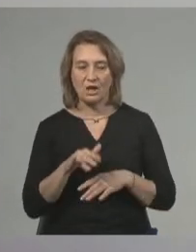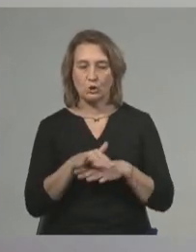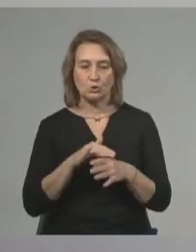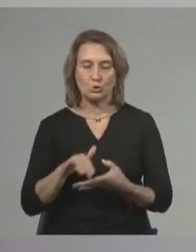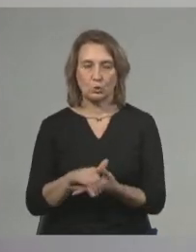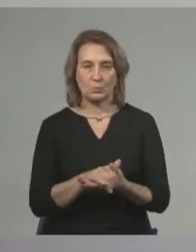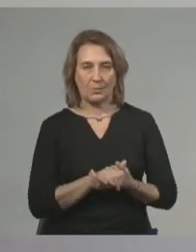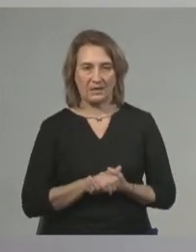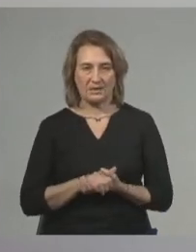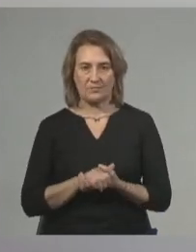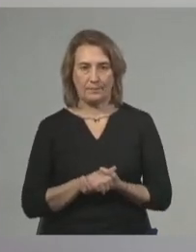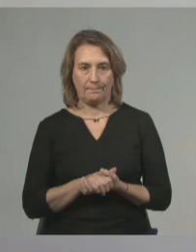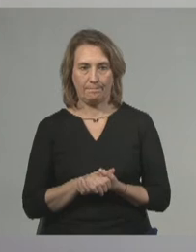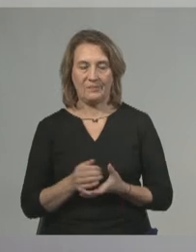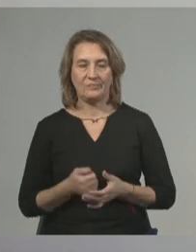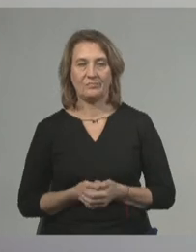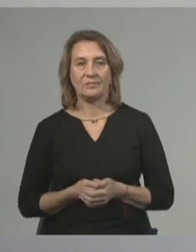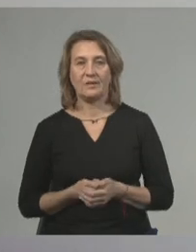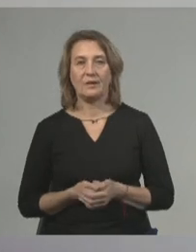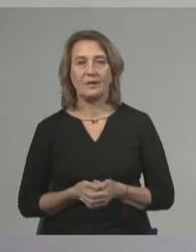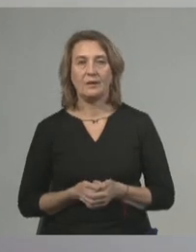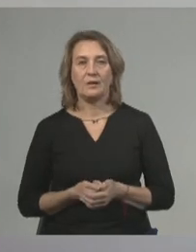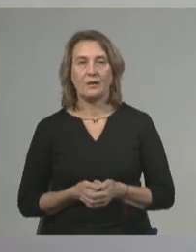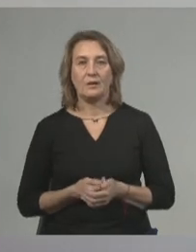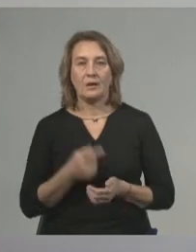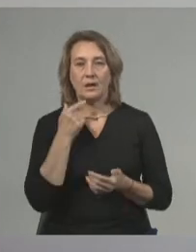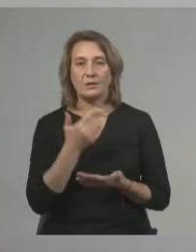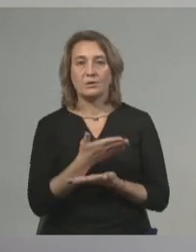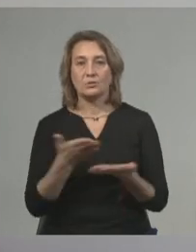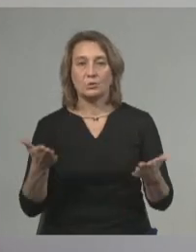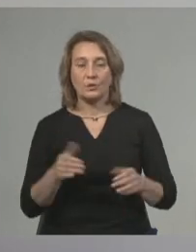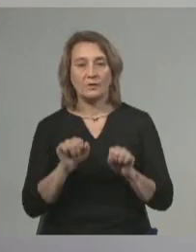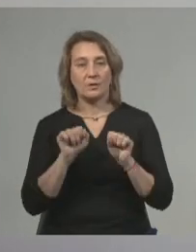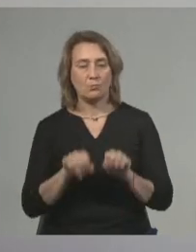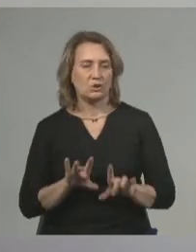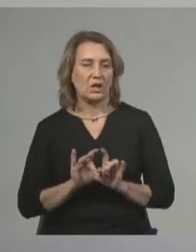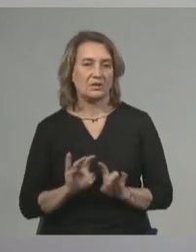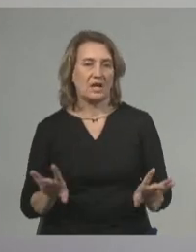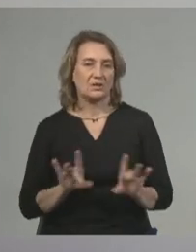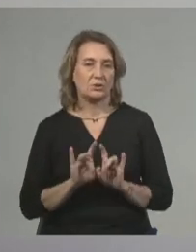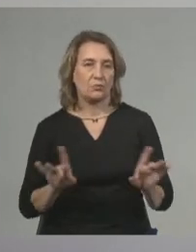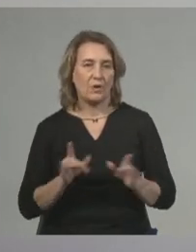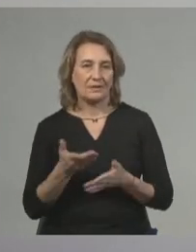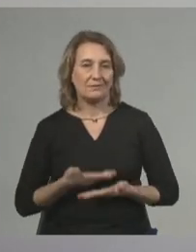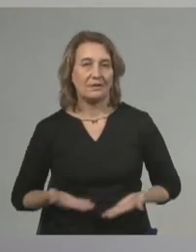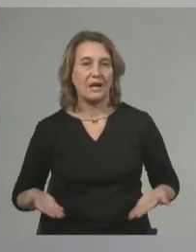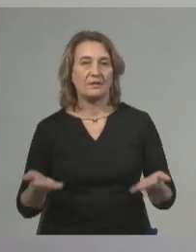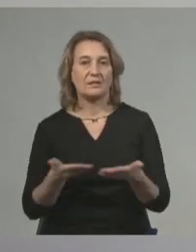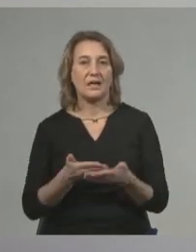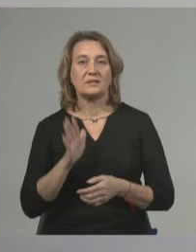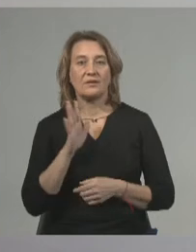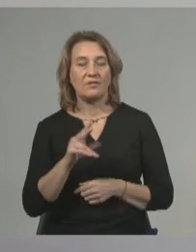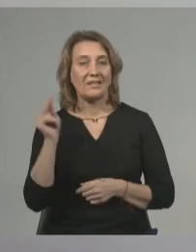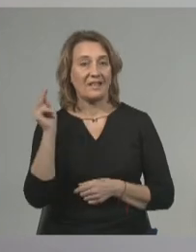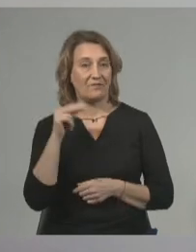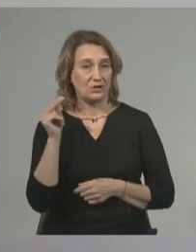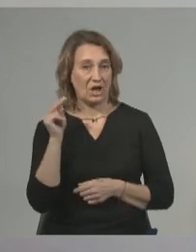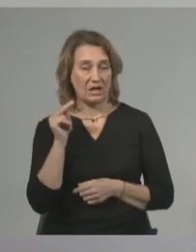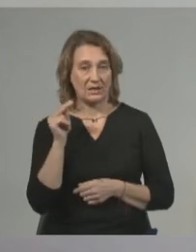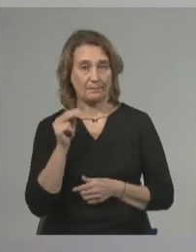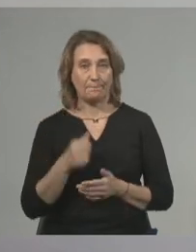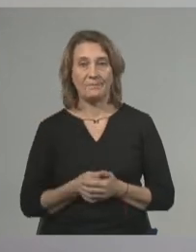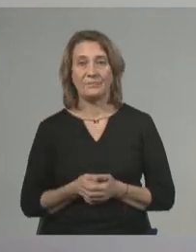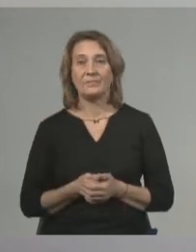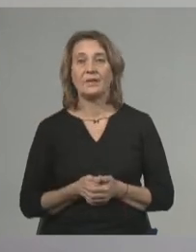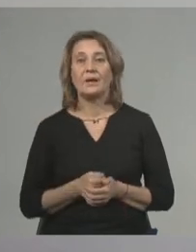and then externally that translates into for us it has translated into learning how to give